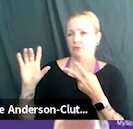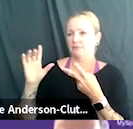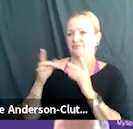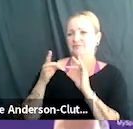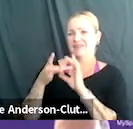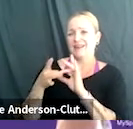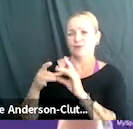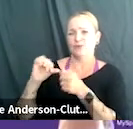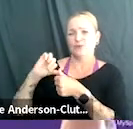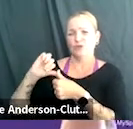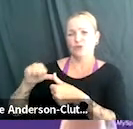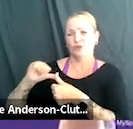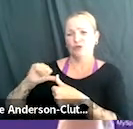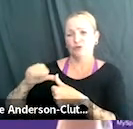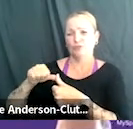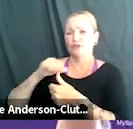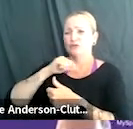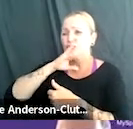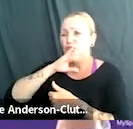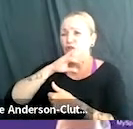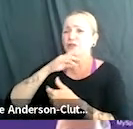personally.